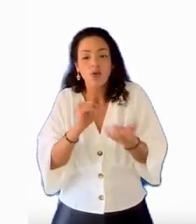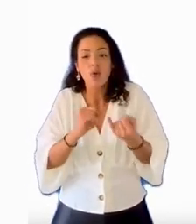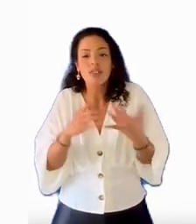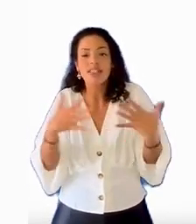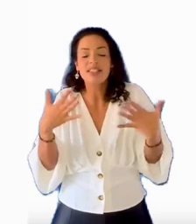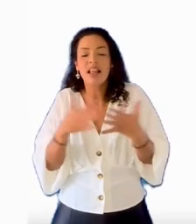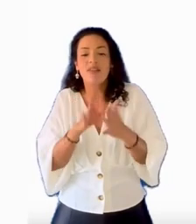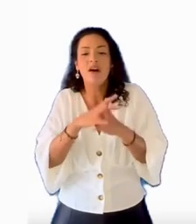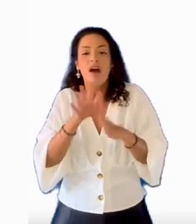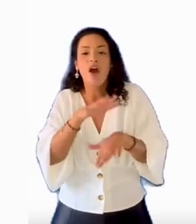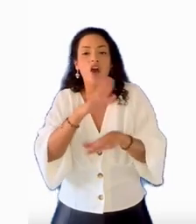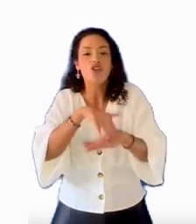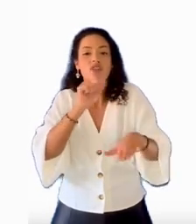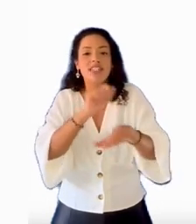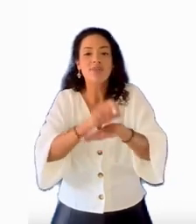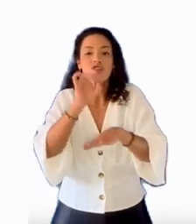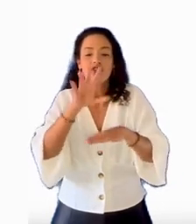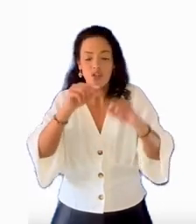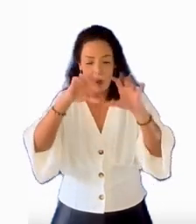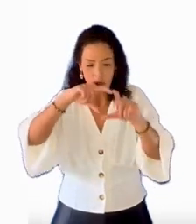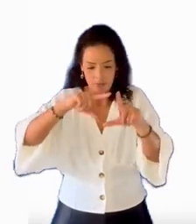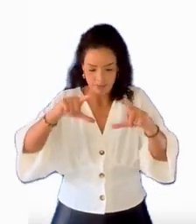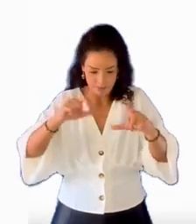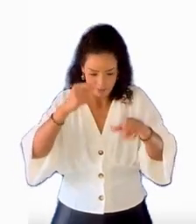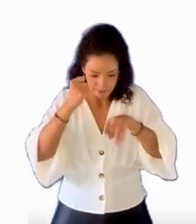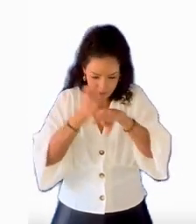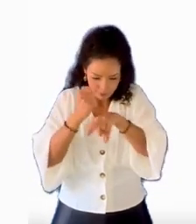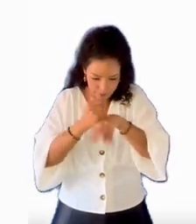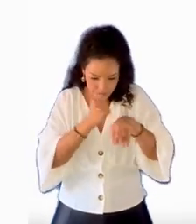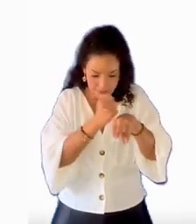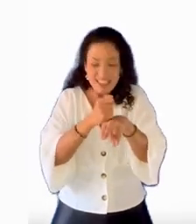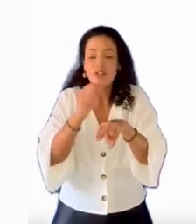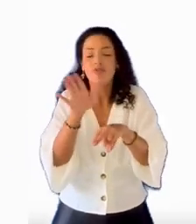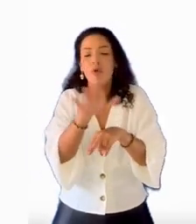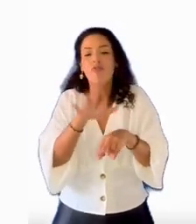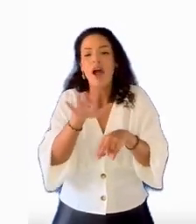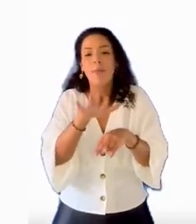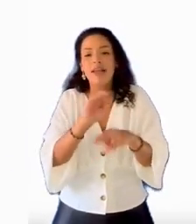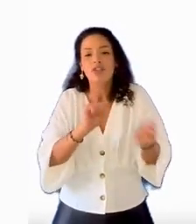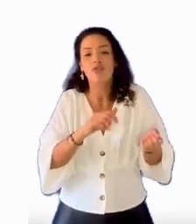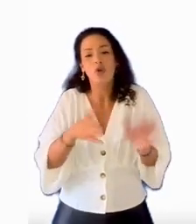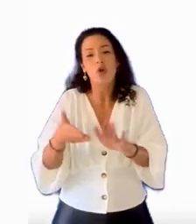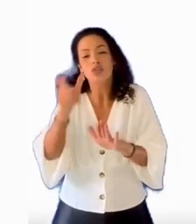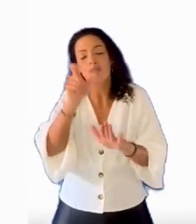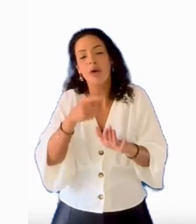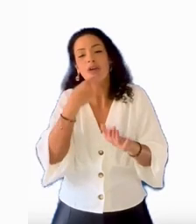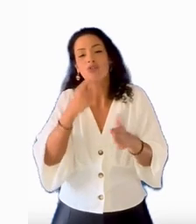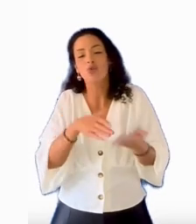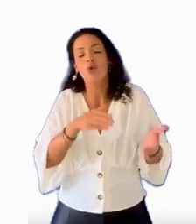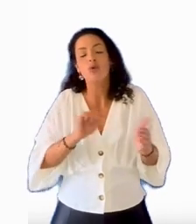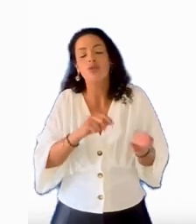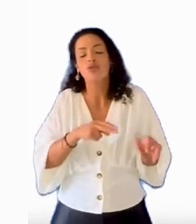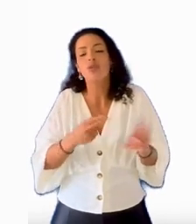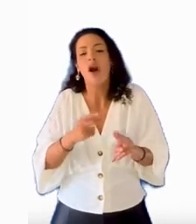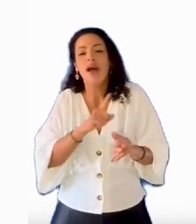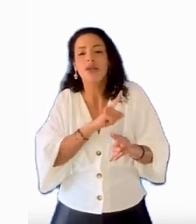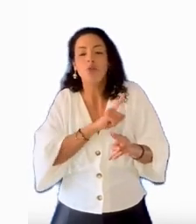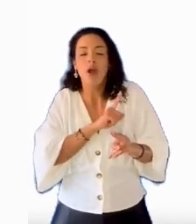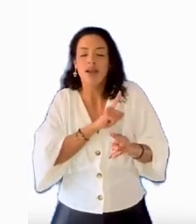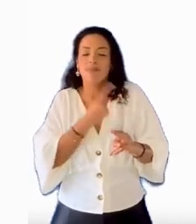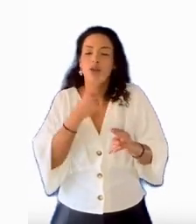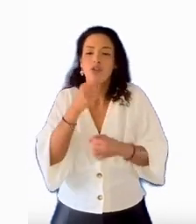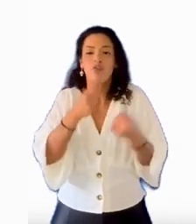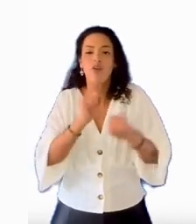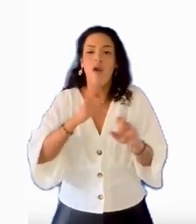silver Christmas star decoration for families who've been bereaved in a road traffic collision. For these families, it marks the first Christmas without their son or